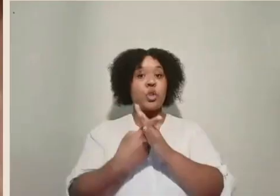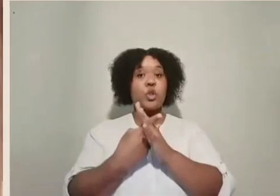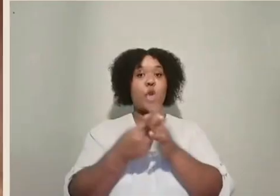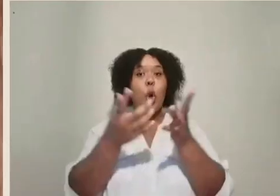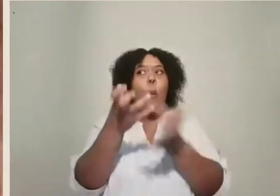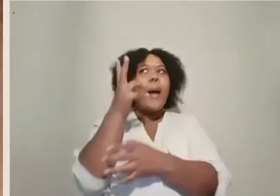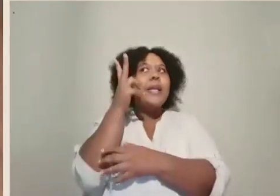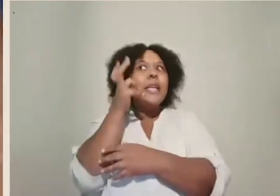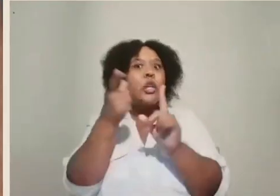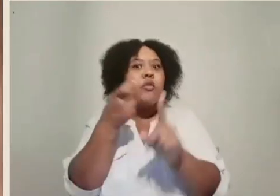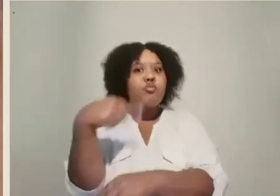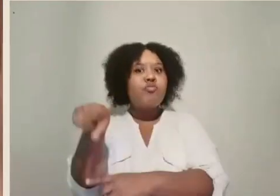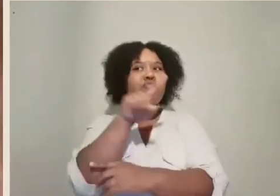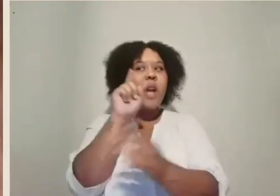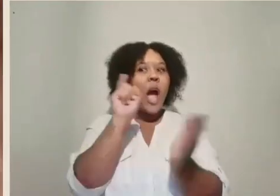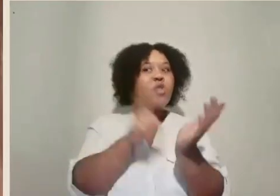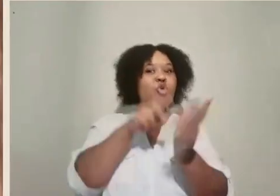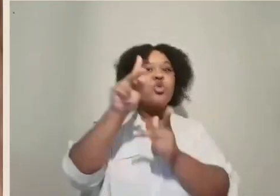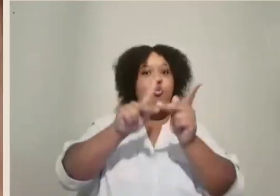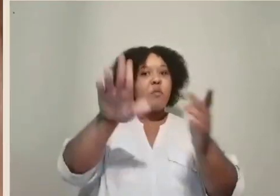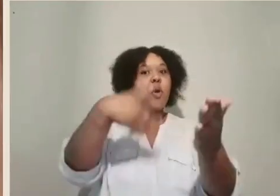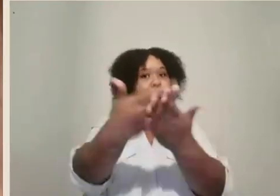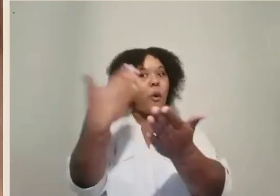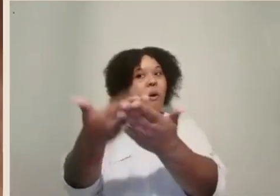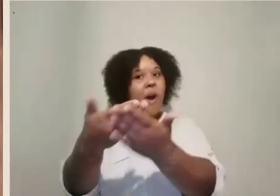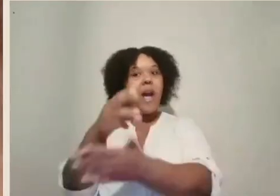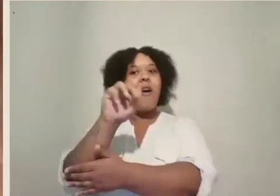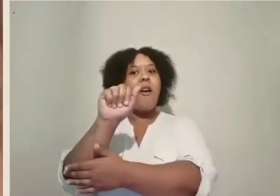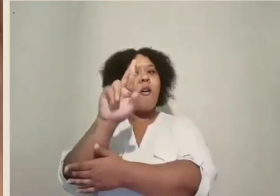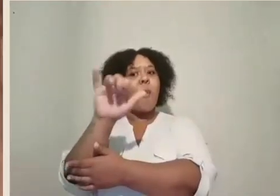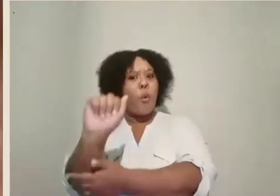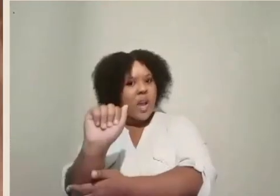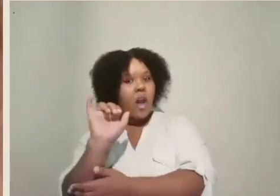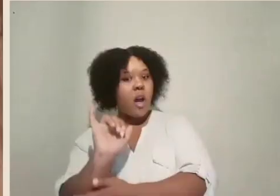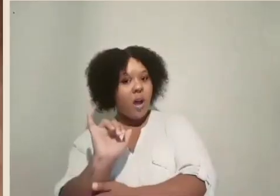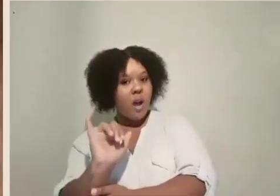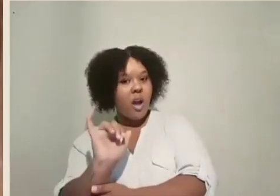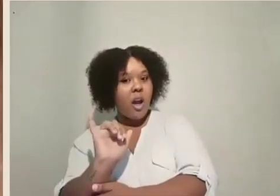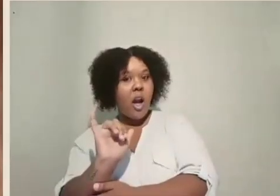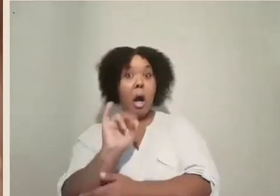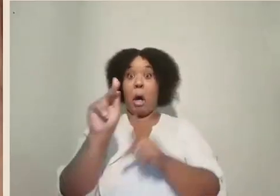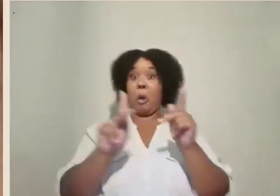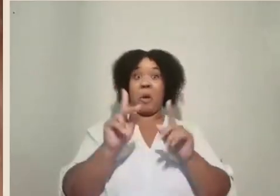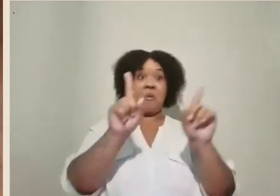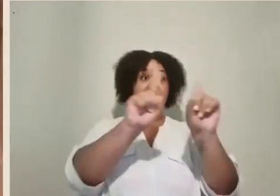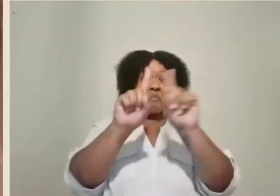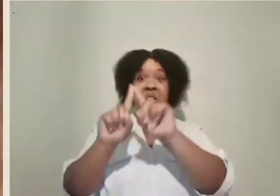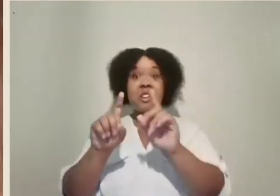from you. I see some people are coming in, Maria, oh my goodness, people coming from